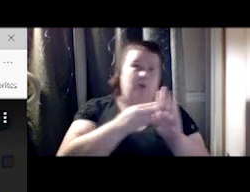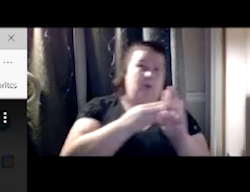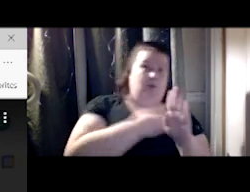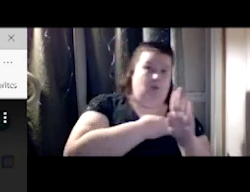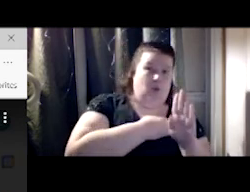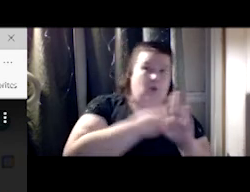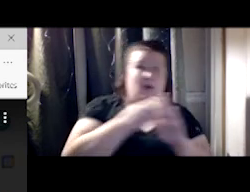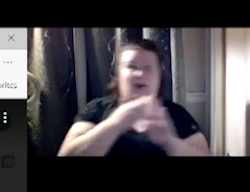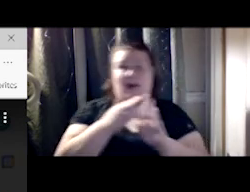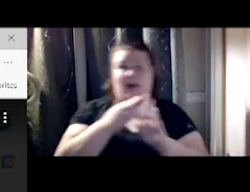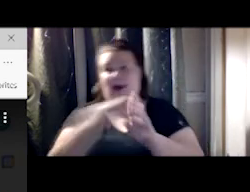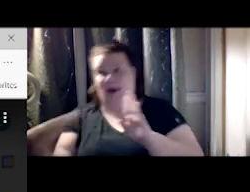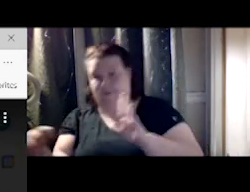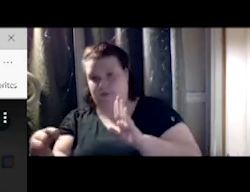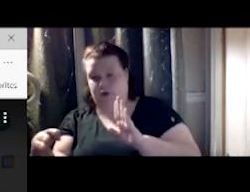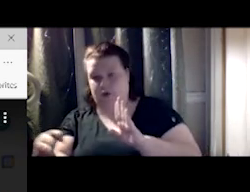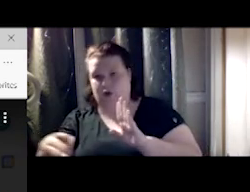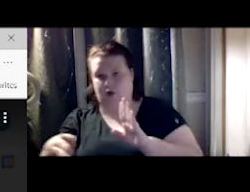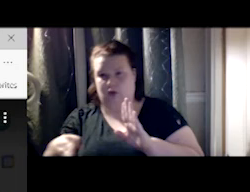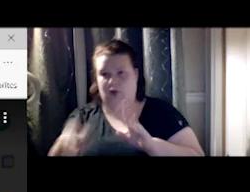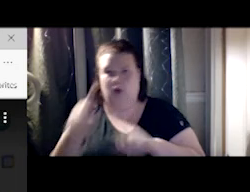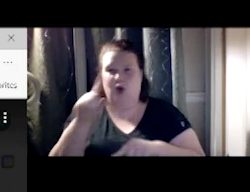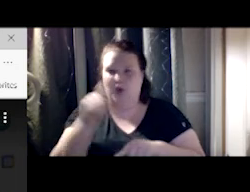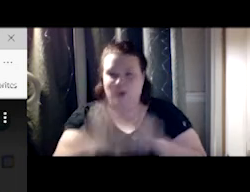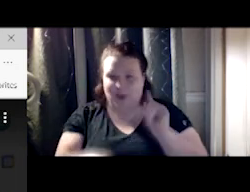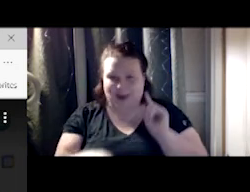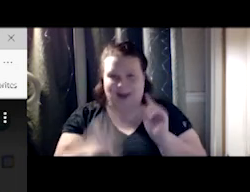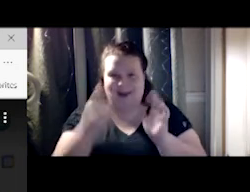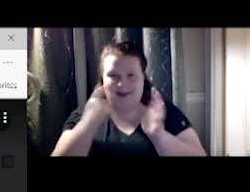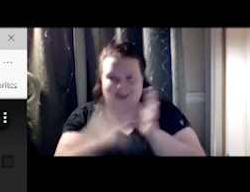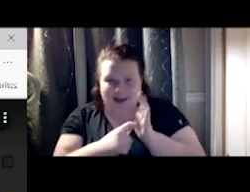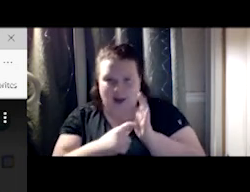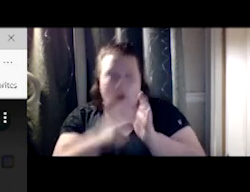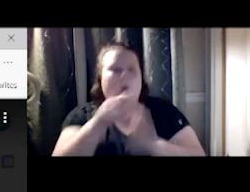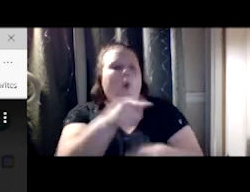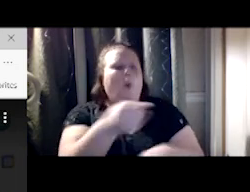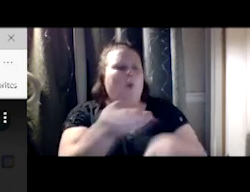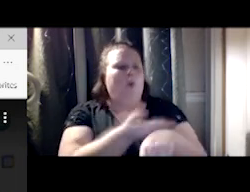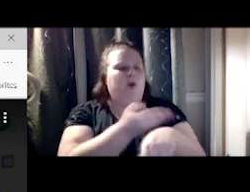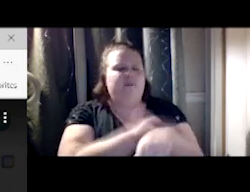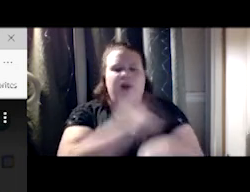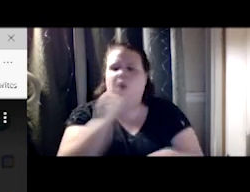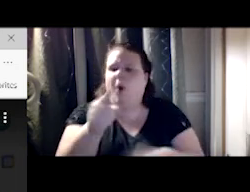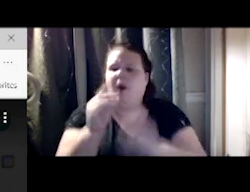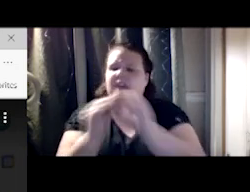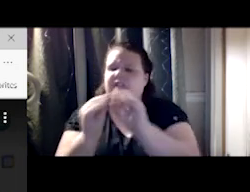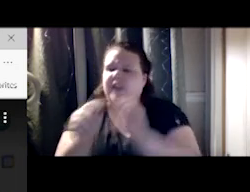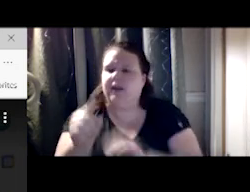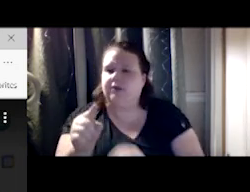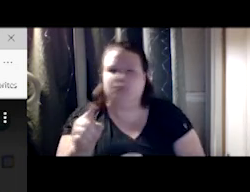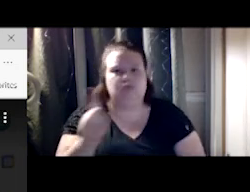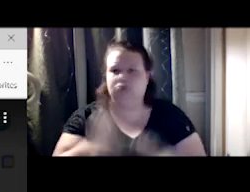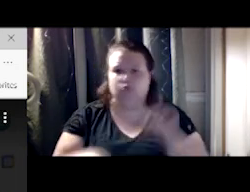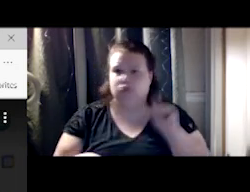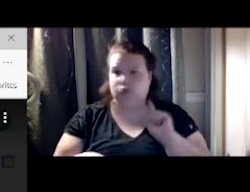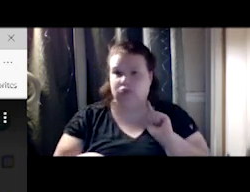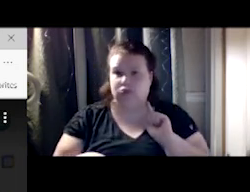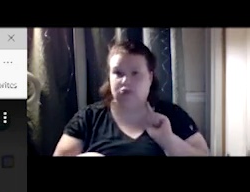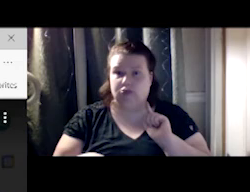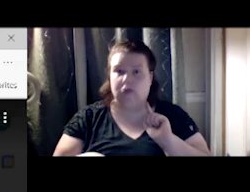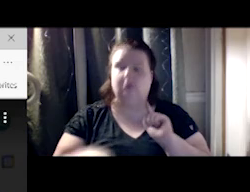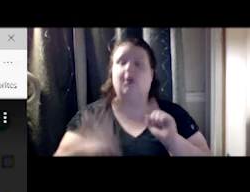has changed, and been renovated. There are some concerns when we do what we call like a